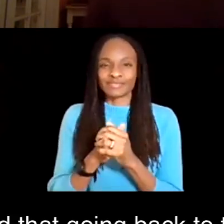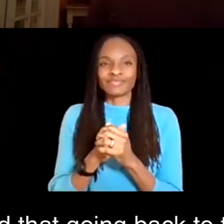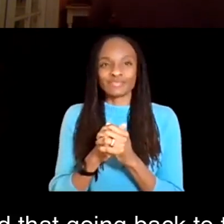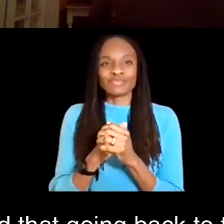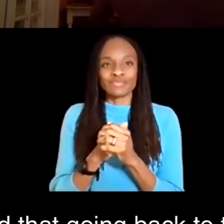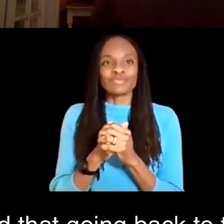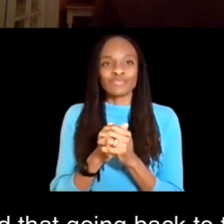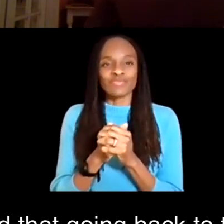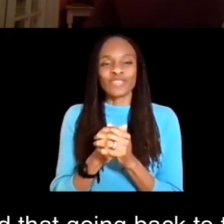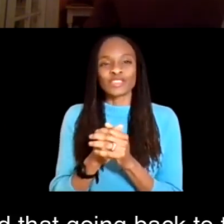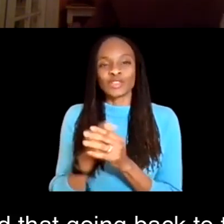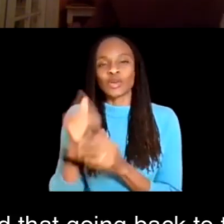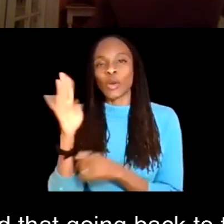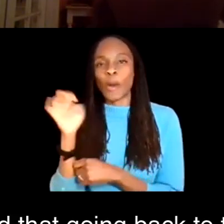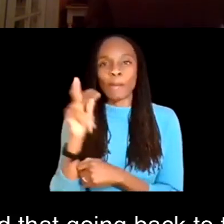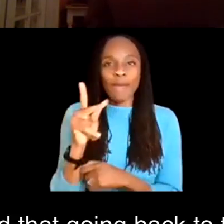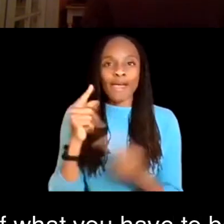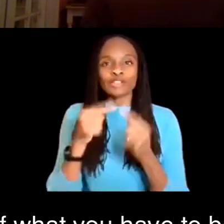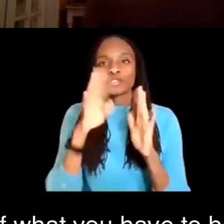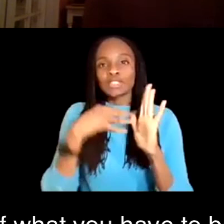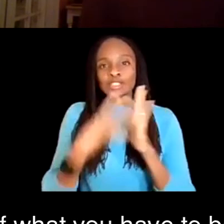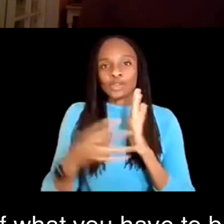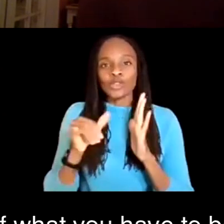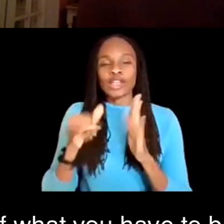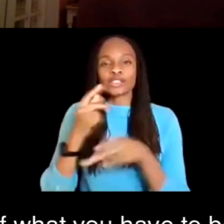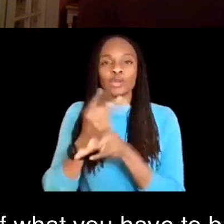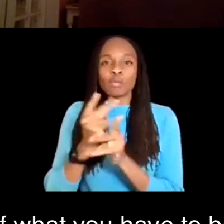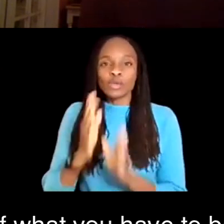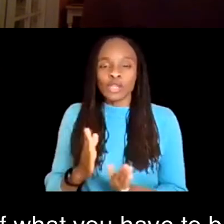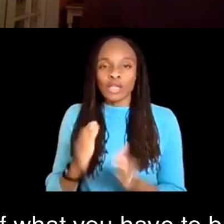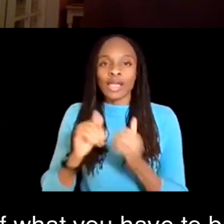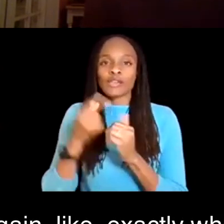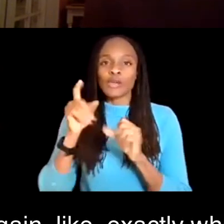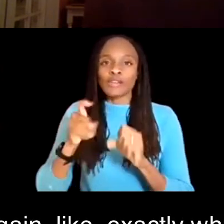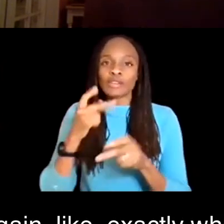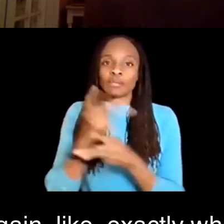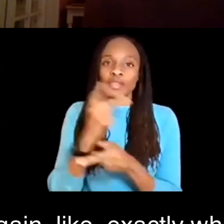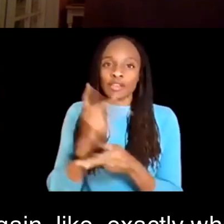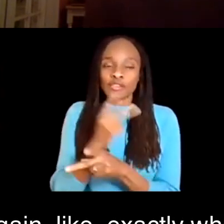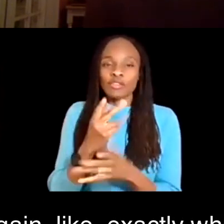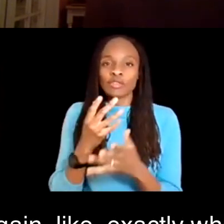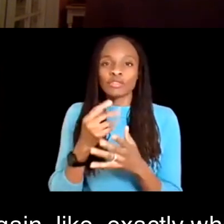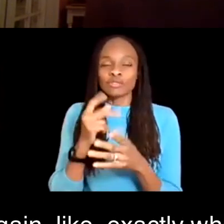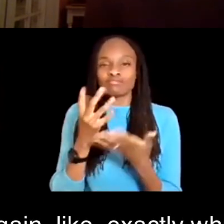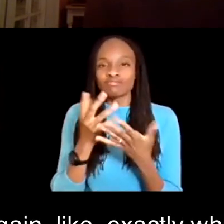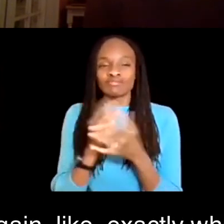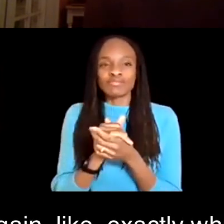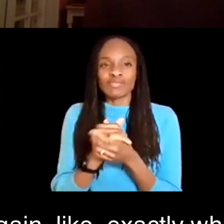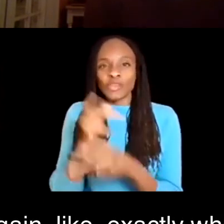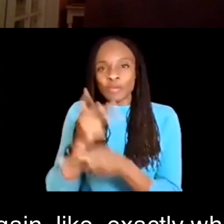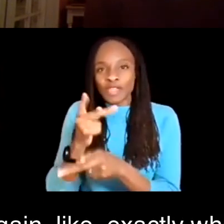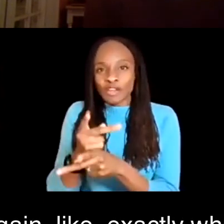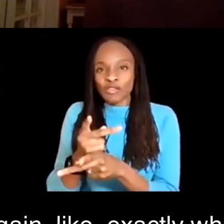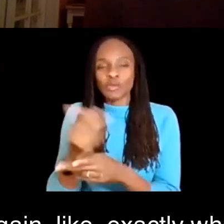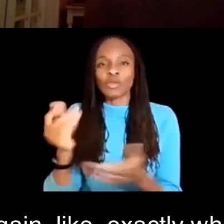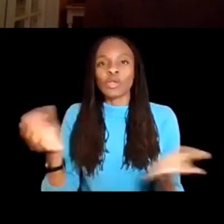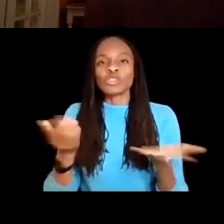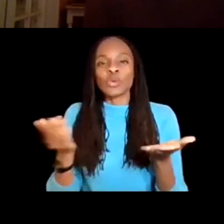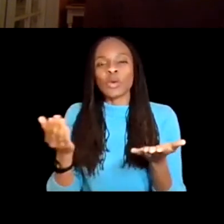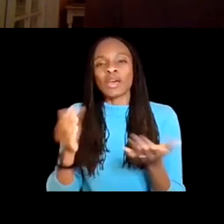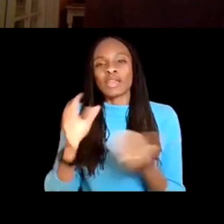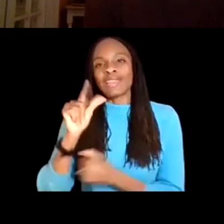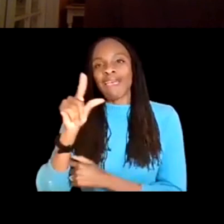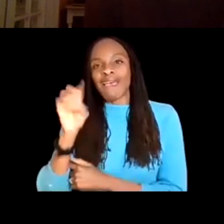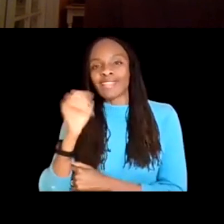back to the scheduling and as a producer, what you have to be careful and whatnot. Again, like exactly what Alice said is, you know, we